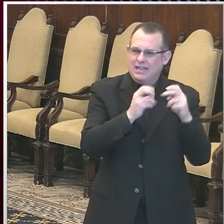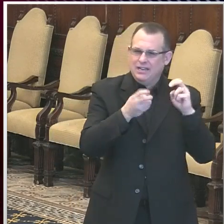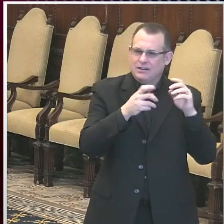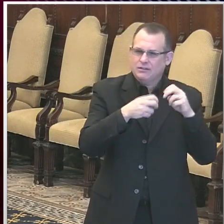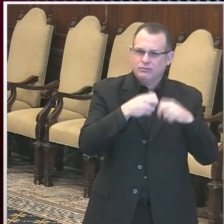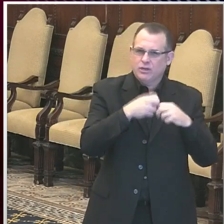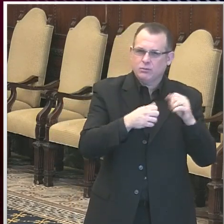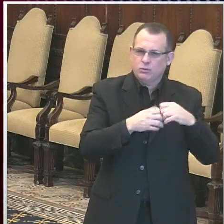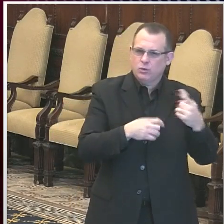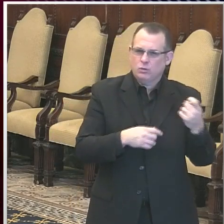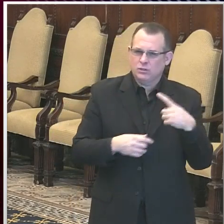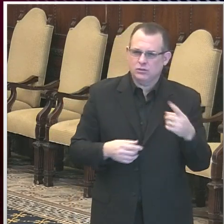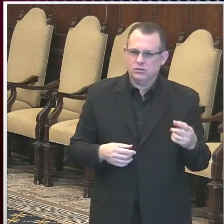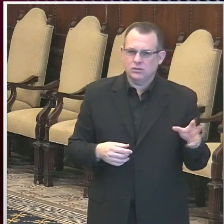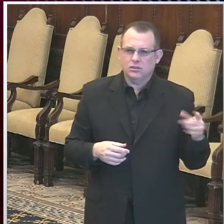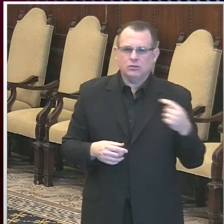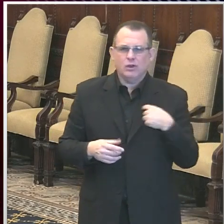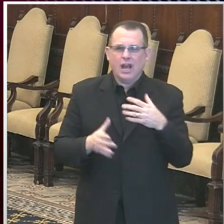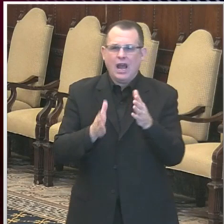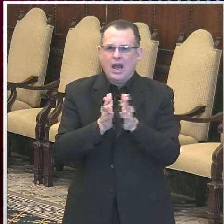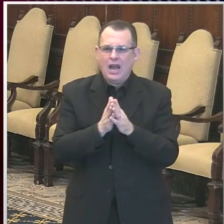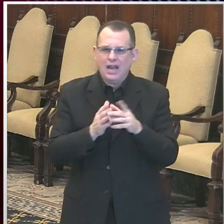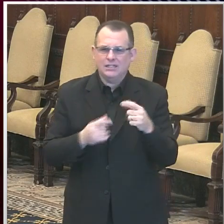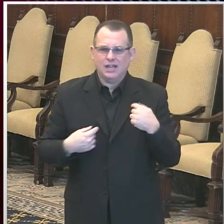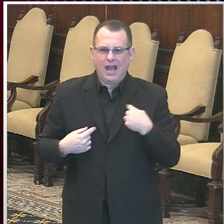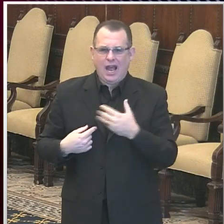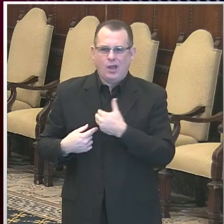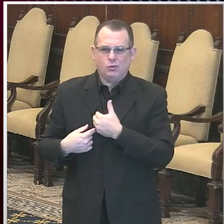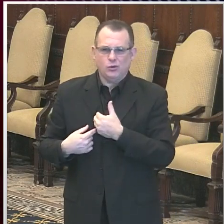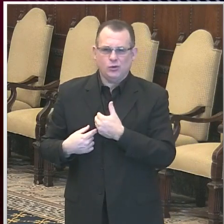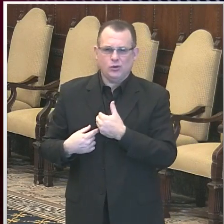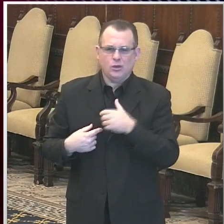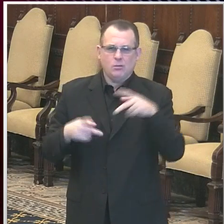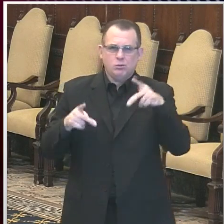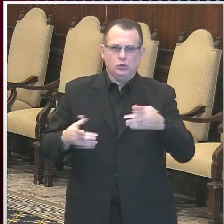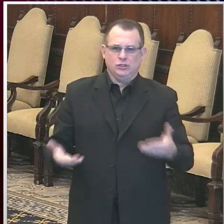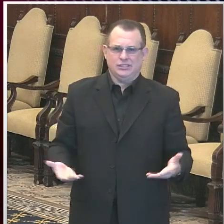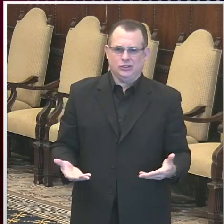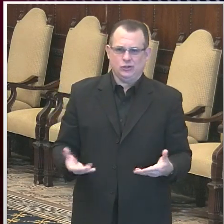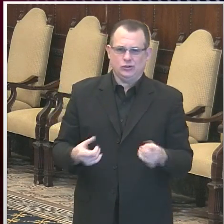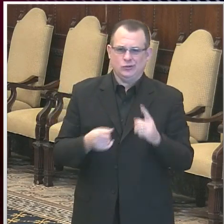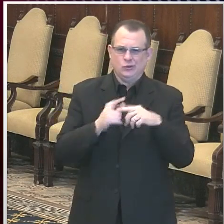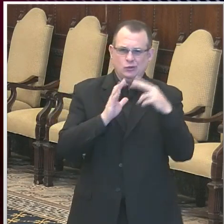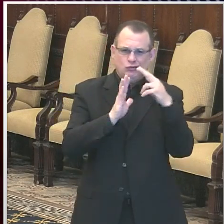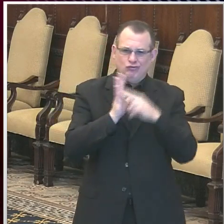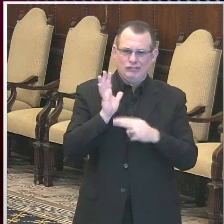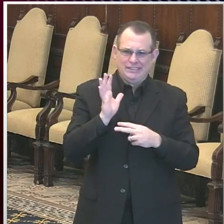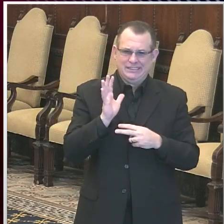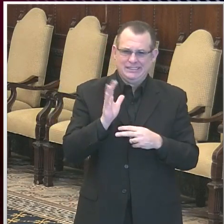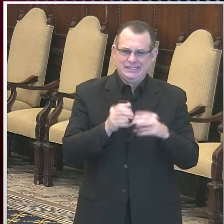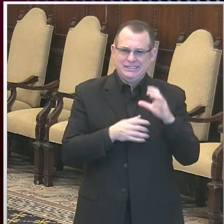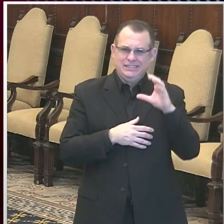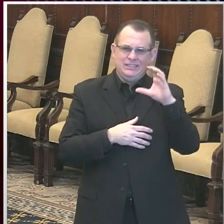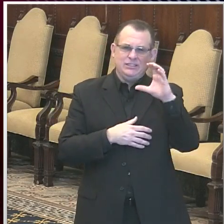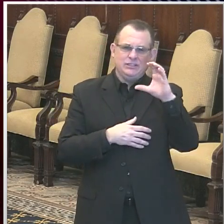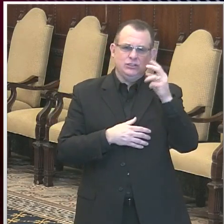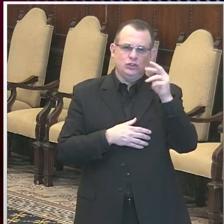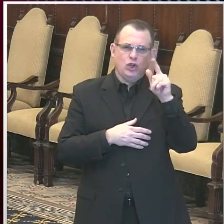going to ask our own Irene Contreras-Reyes to read Charlene's questions